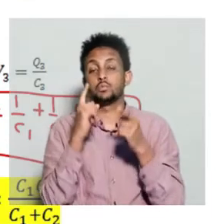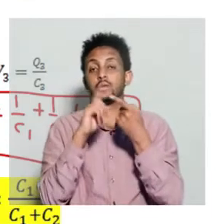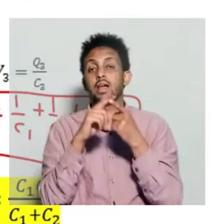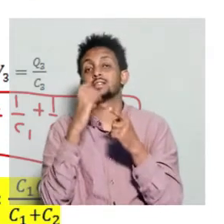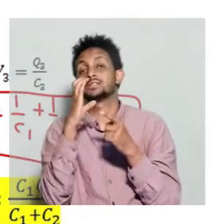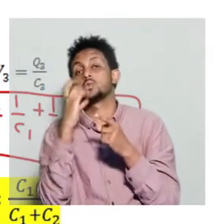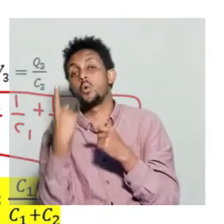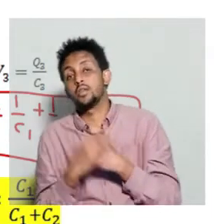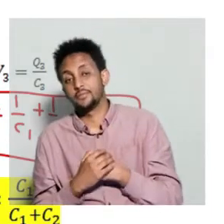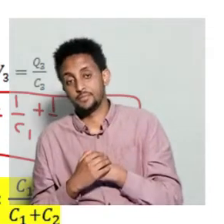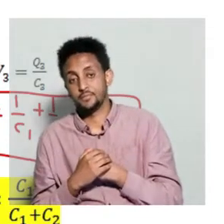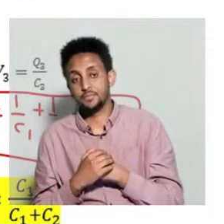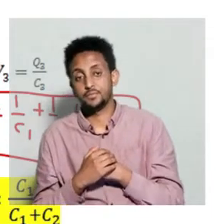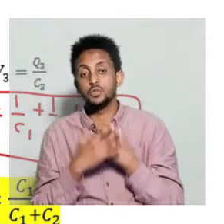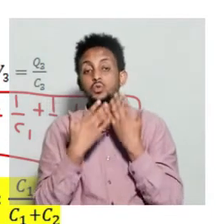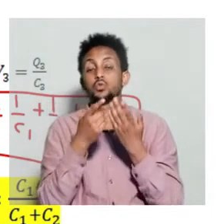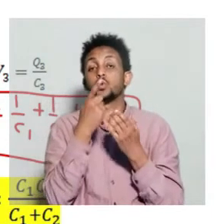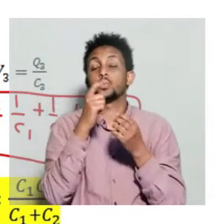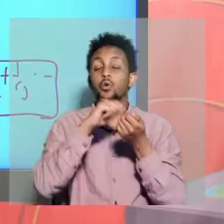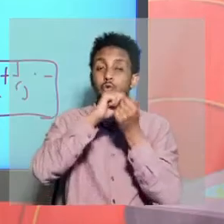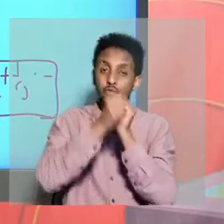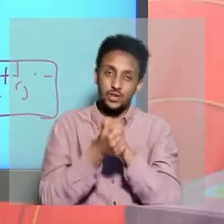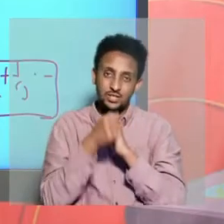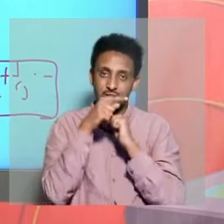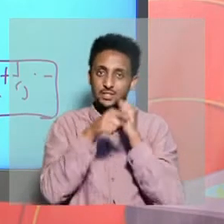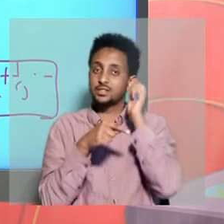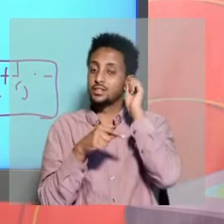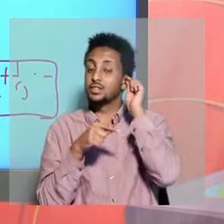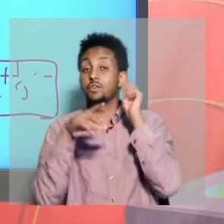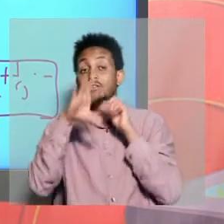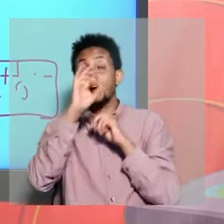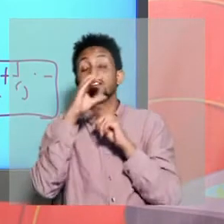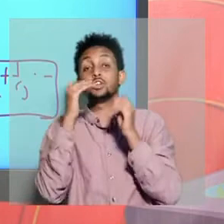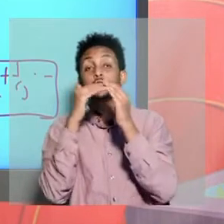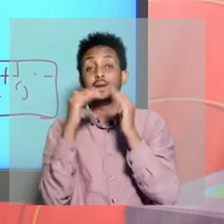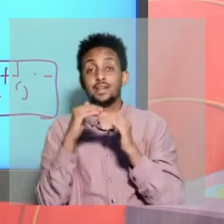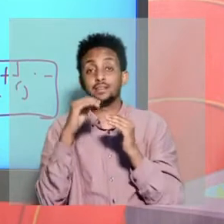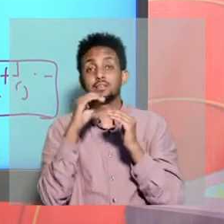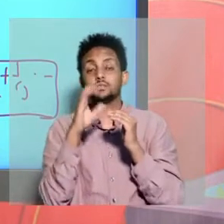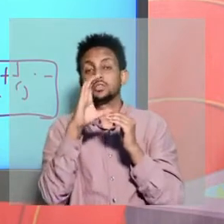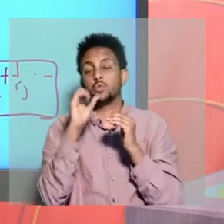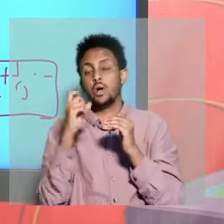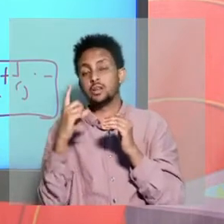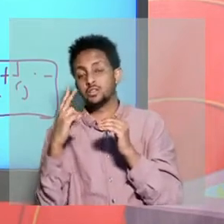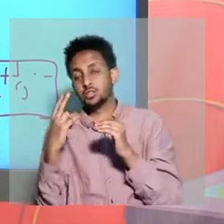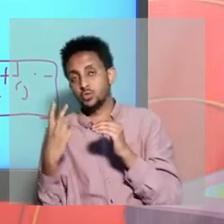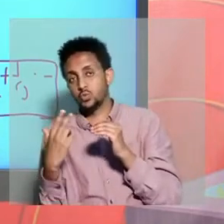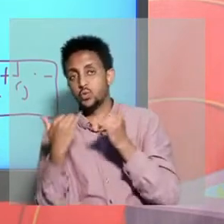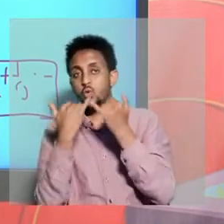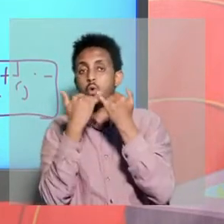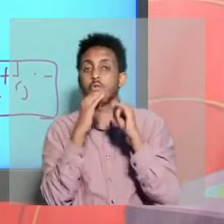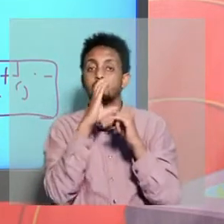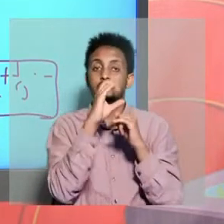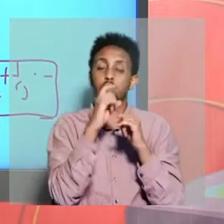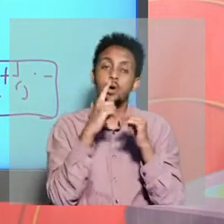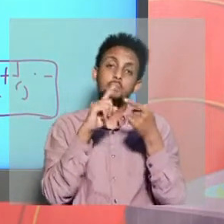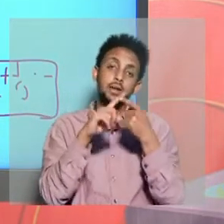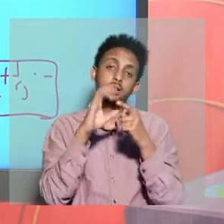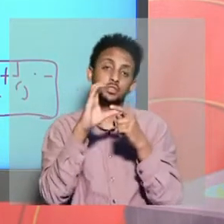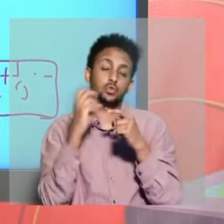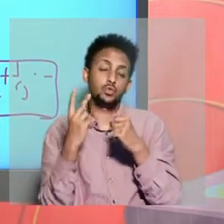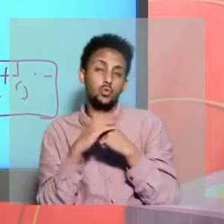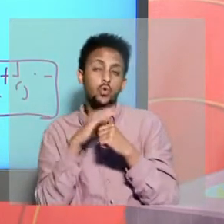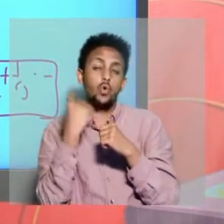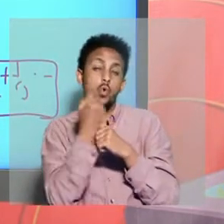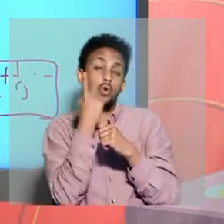plus C1. So when you convert this one, you can find the equivalent capacitor as C1, C2 over C1 plus C2.